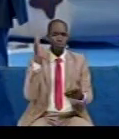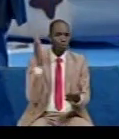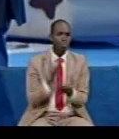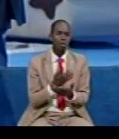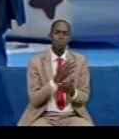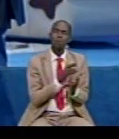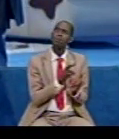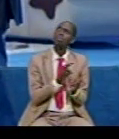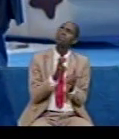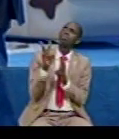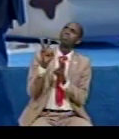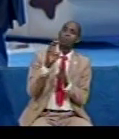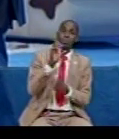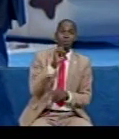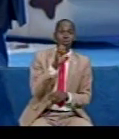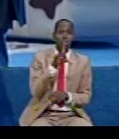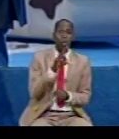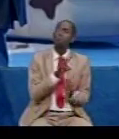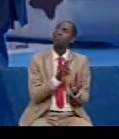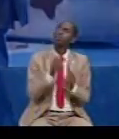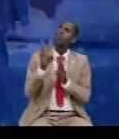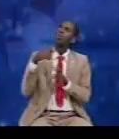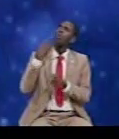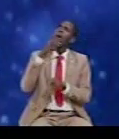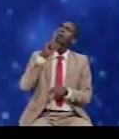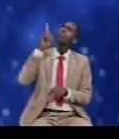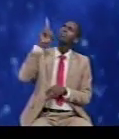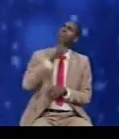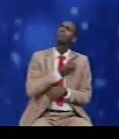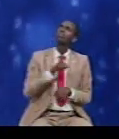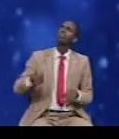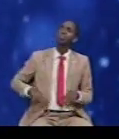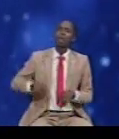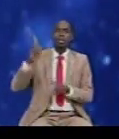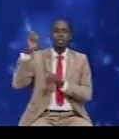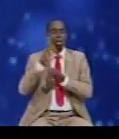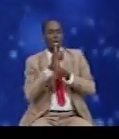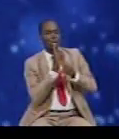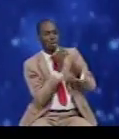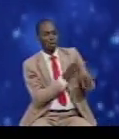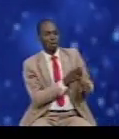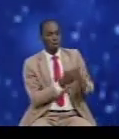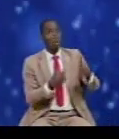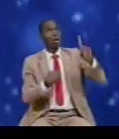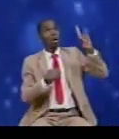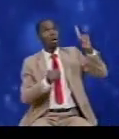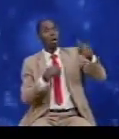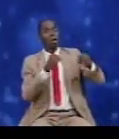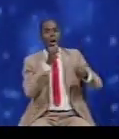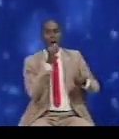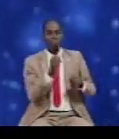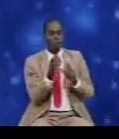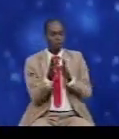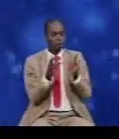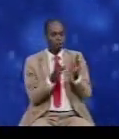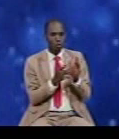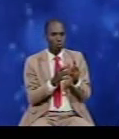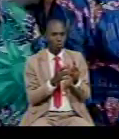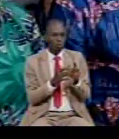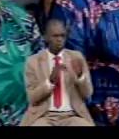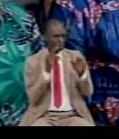and said, who are you, Lord? And he said, I am Jesus. Not I was,